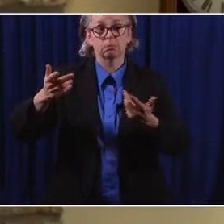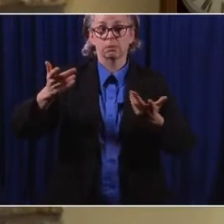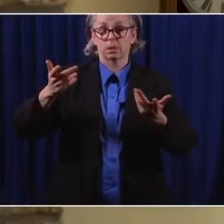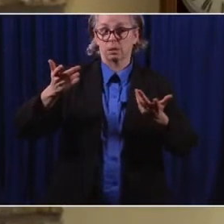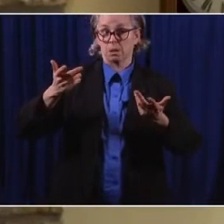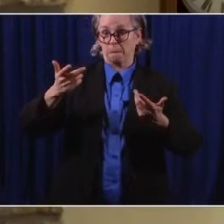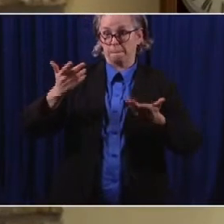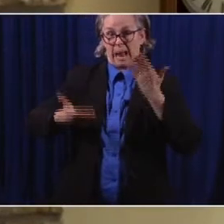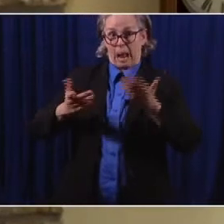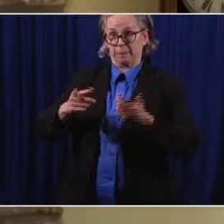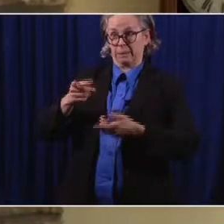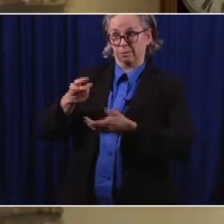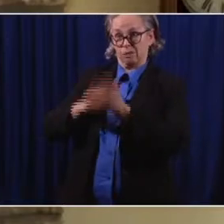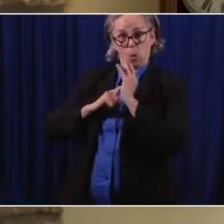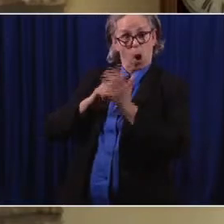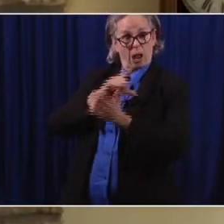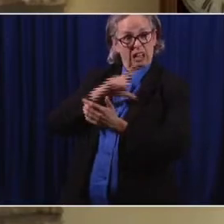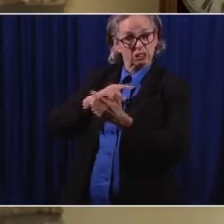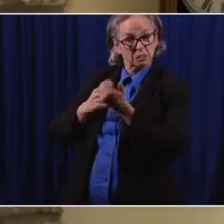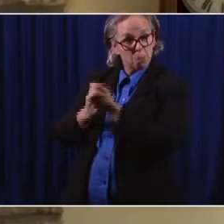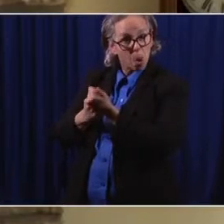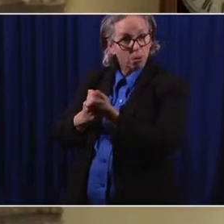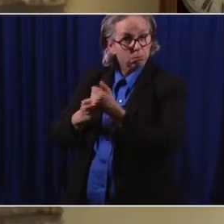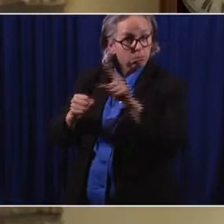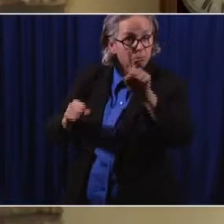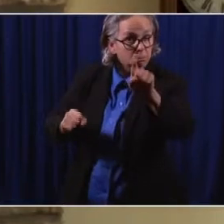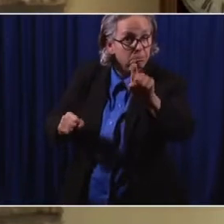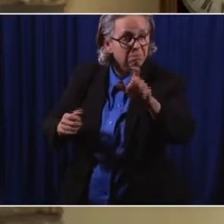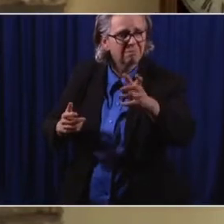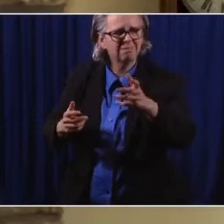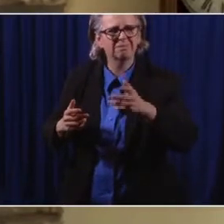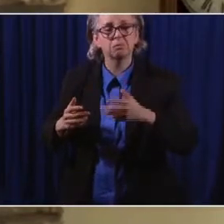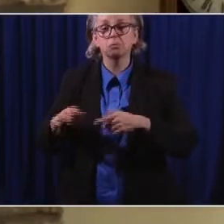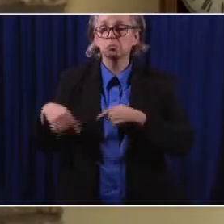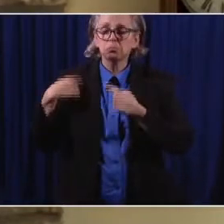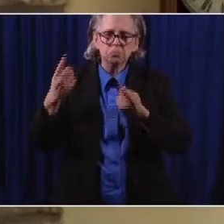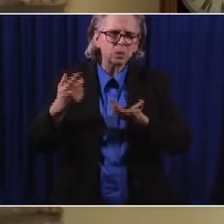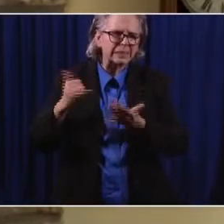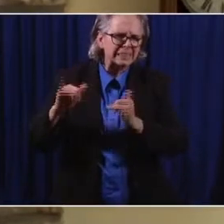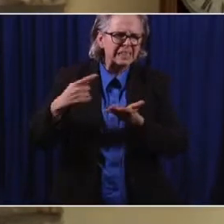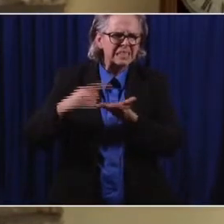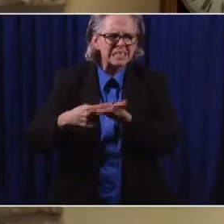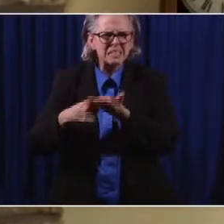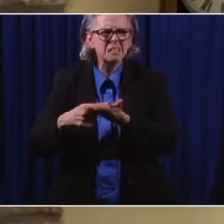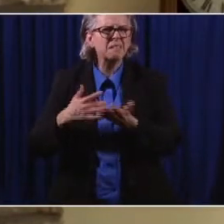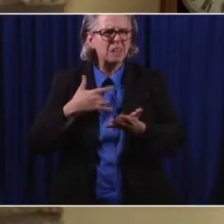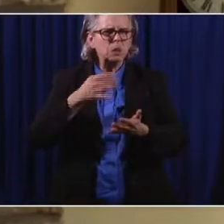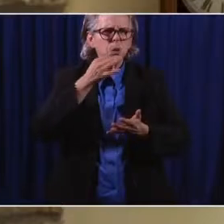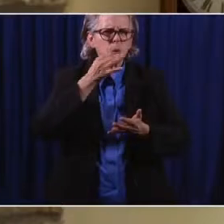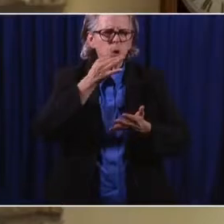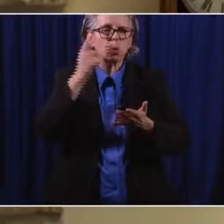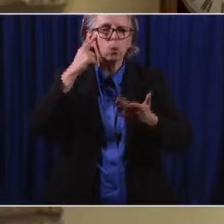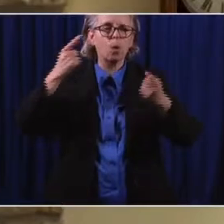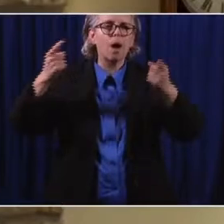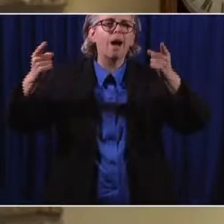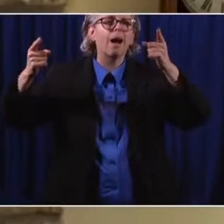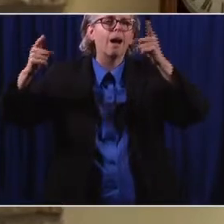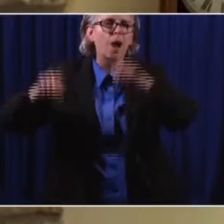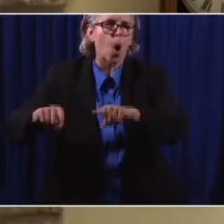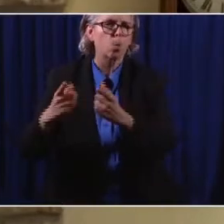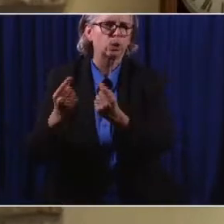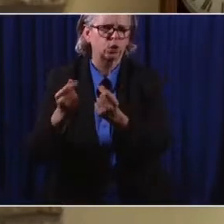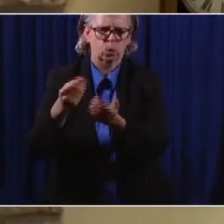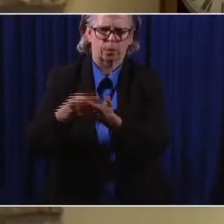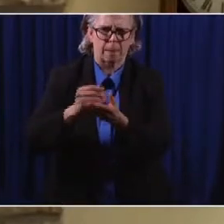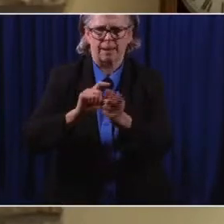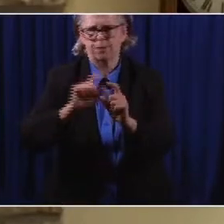I feel good, though. I think that we're coming close to having this thing worked out about what we can do now. And because we